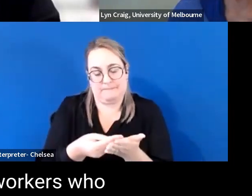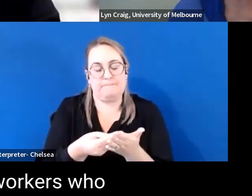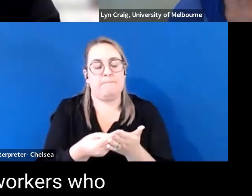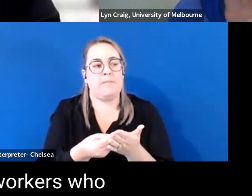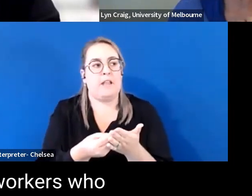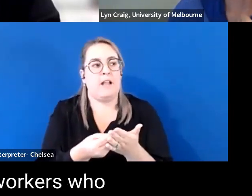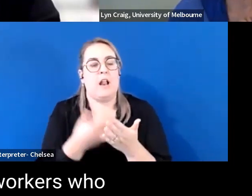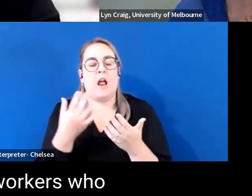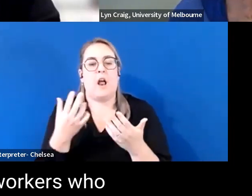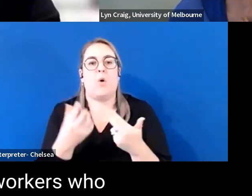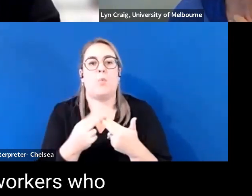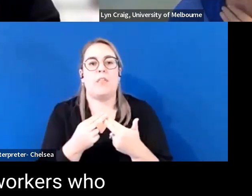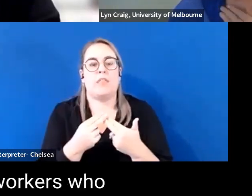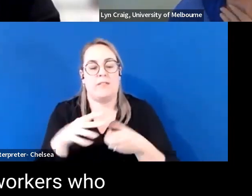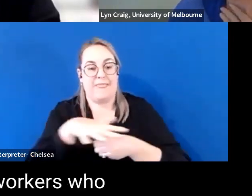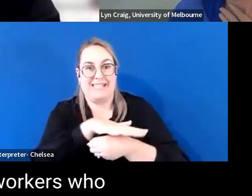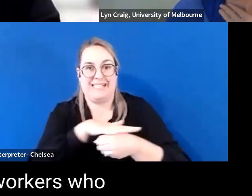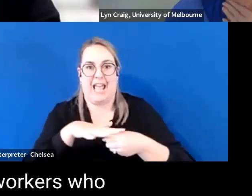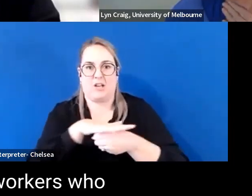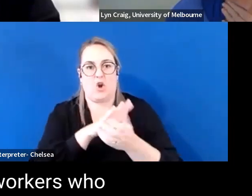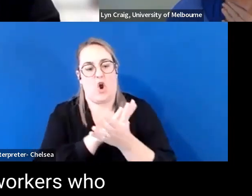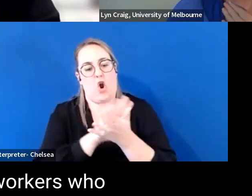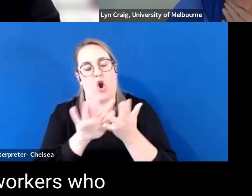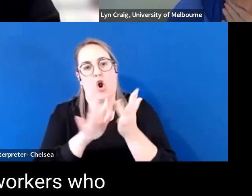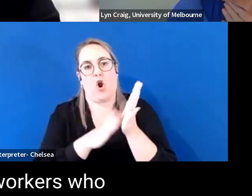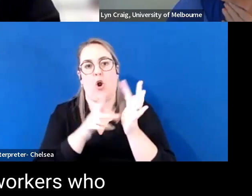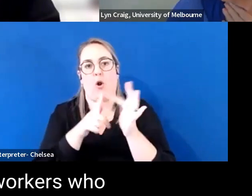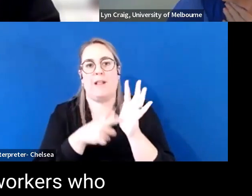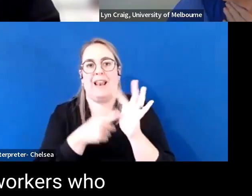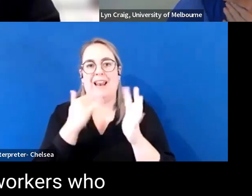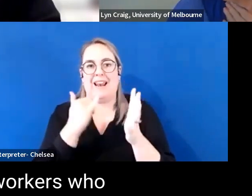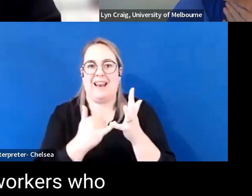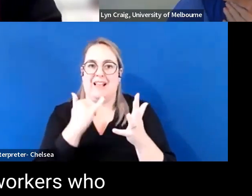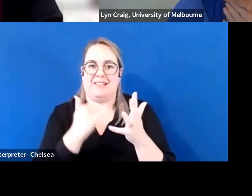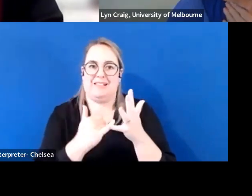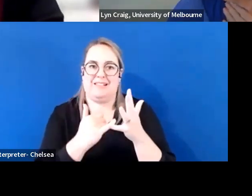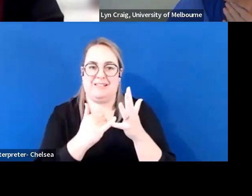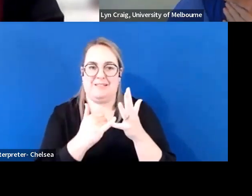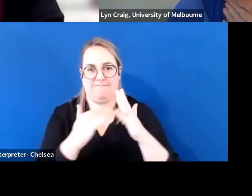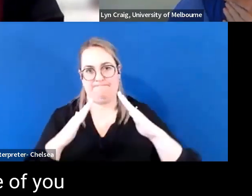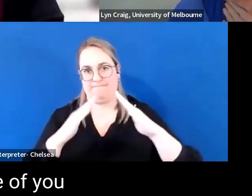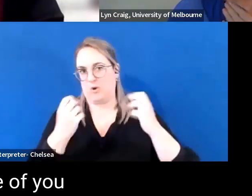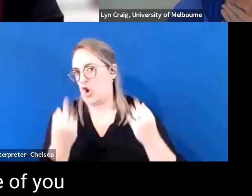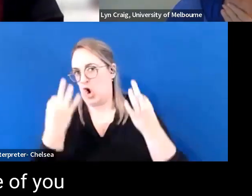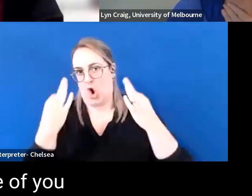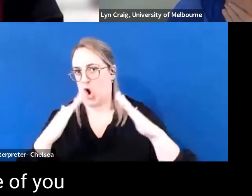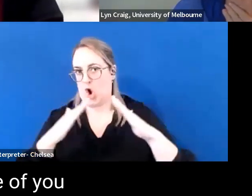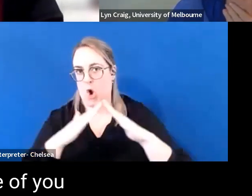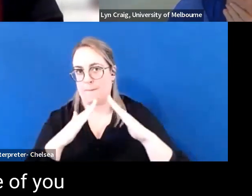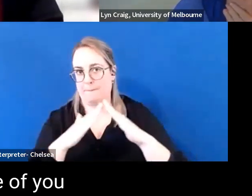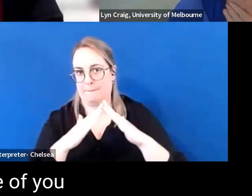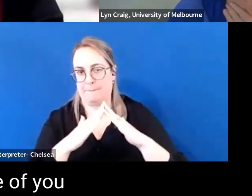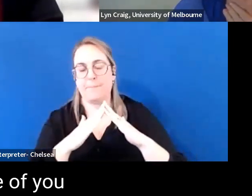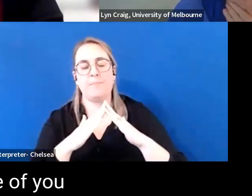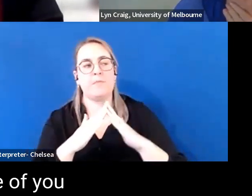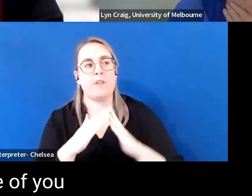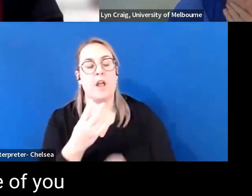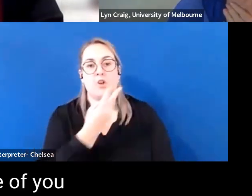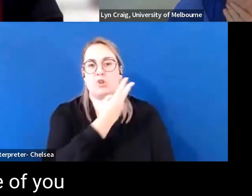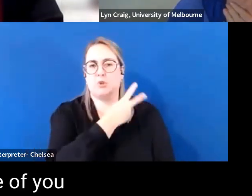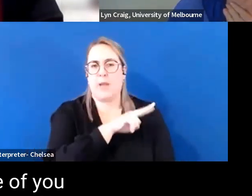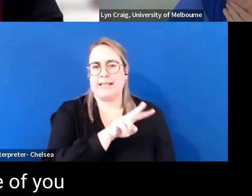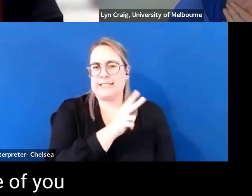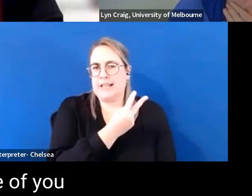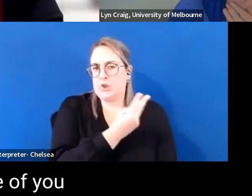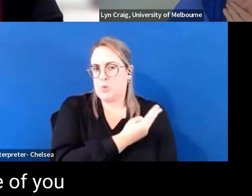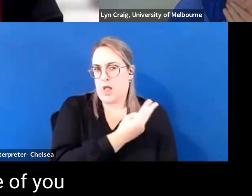So we represent workers who work in the homelessness sector. In 2012, some of you might recall that